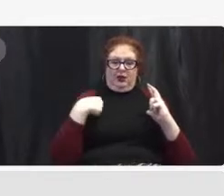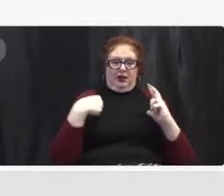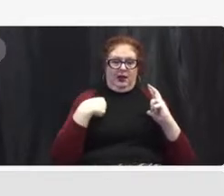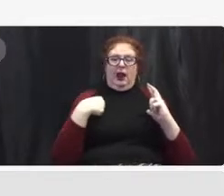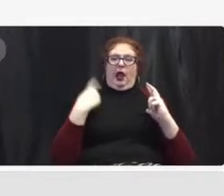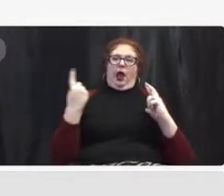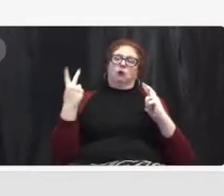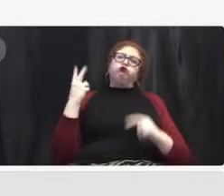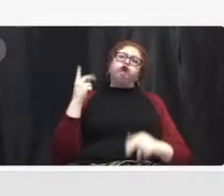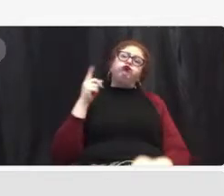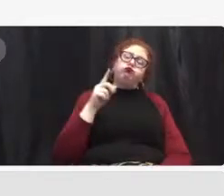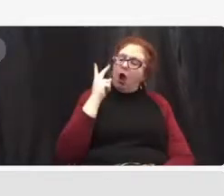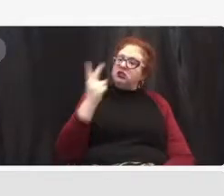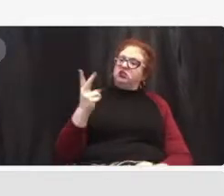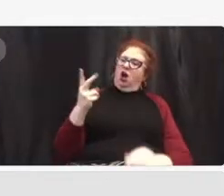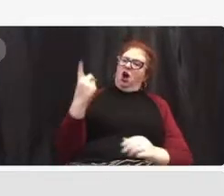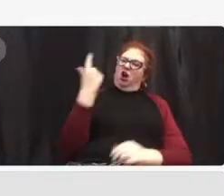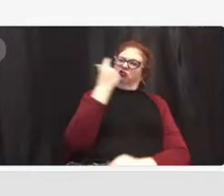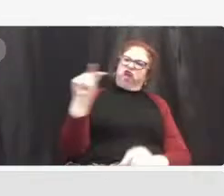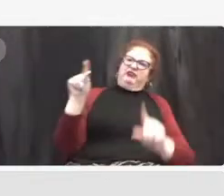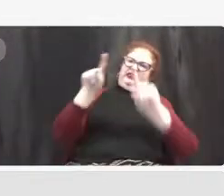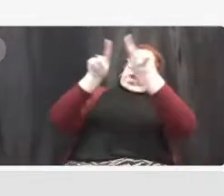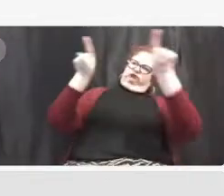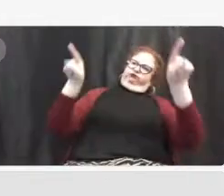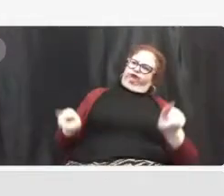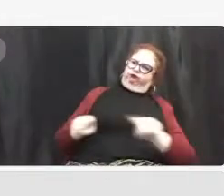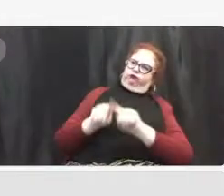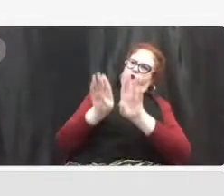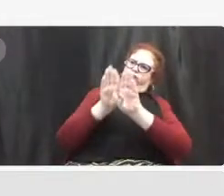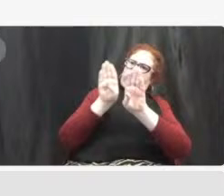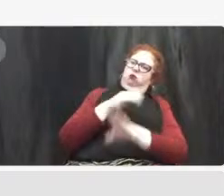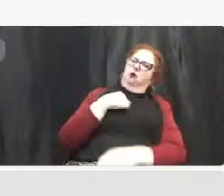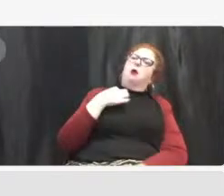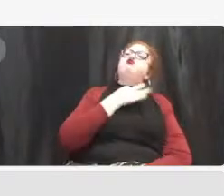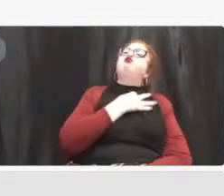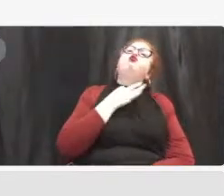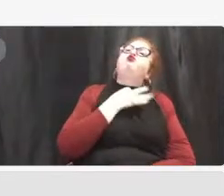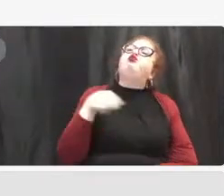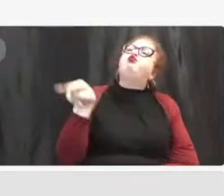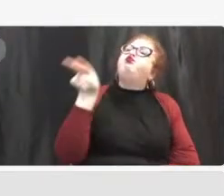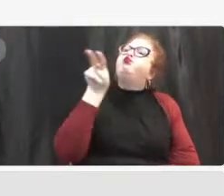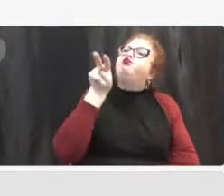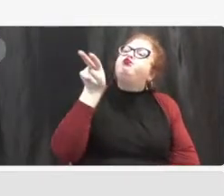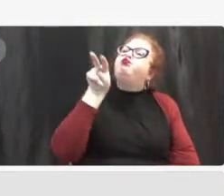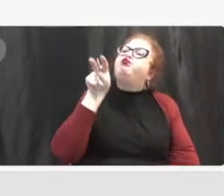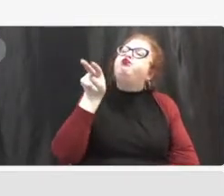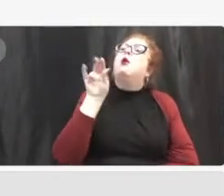door. So naturally, I was curious and what was going on. Everybody